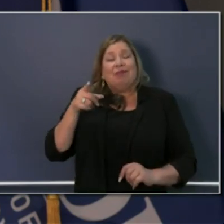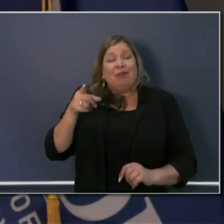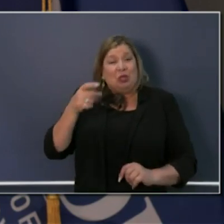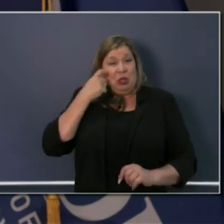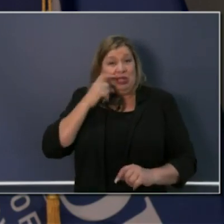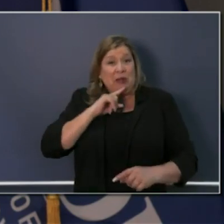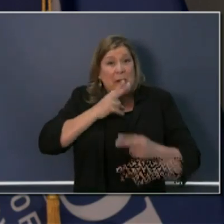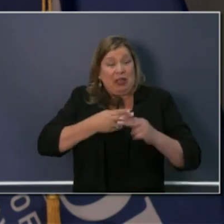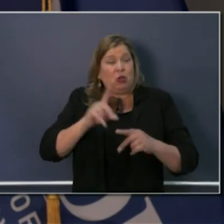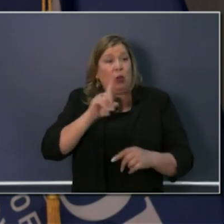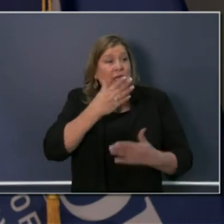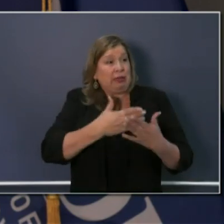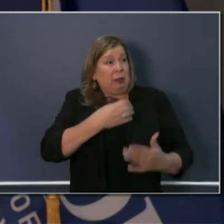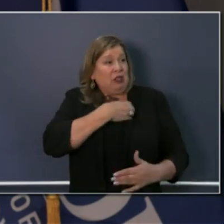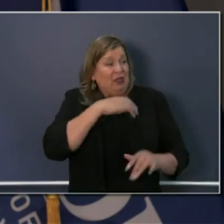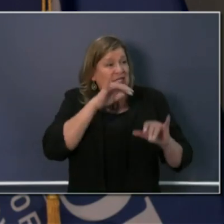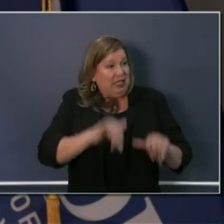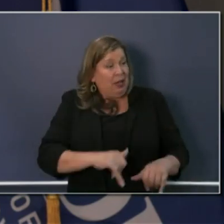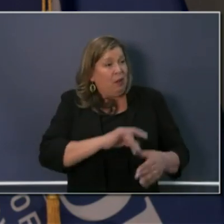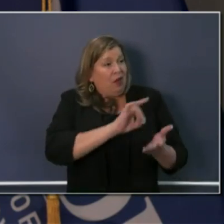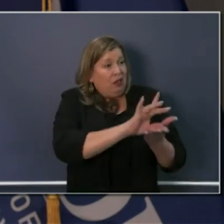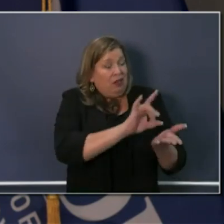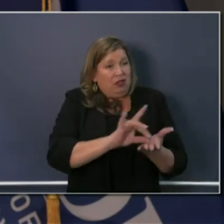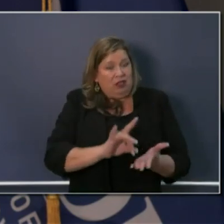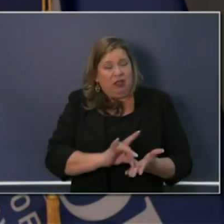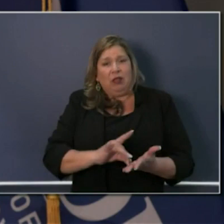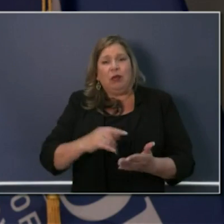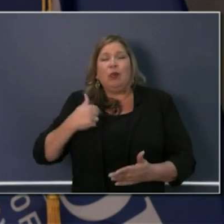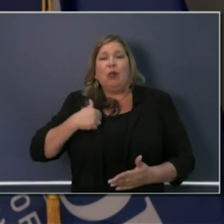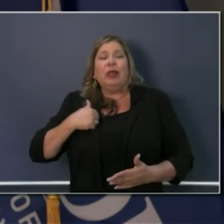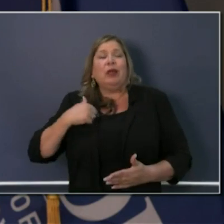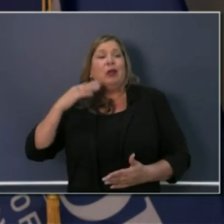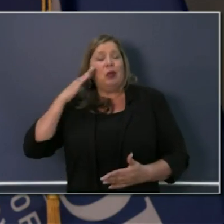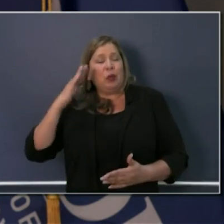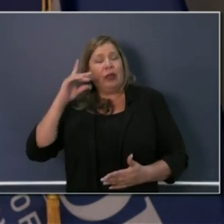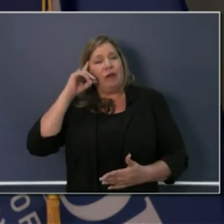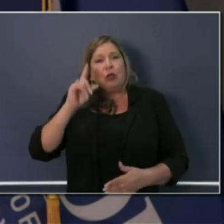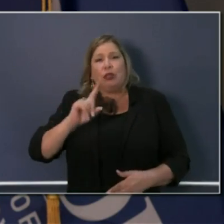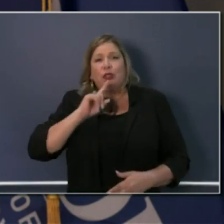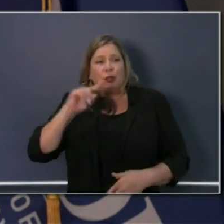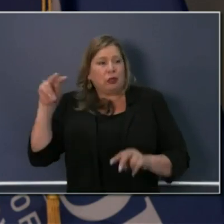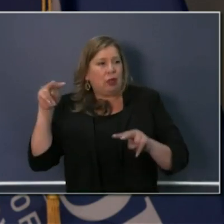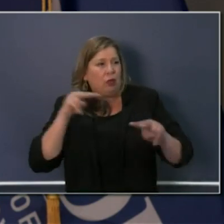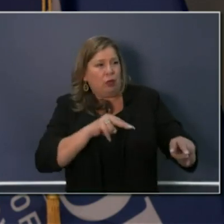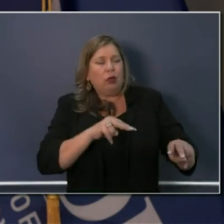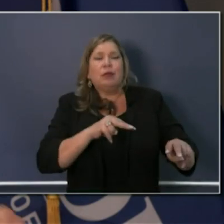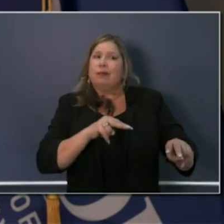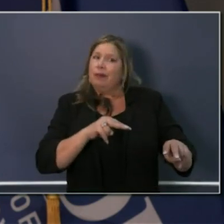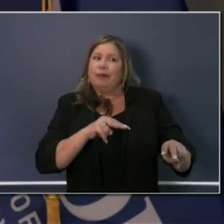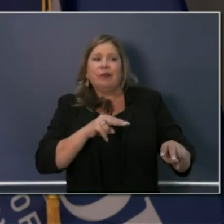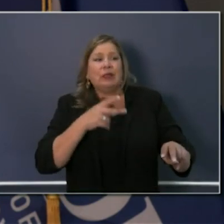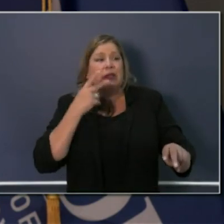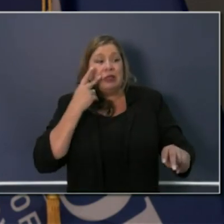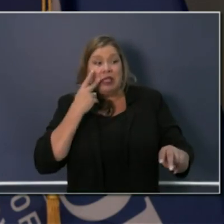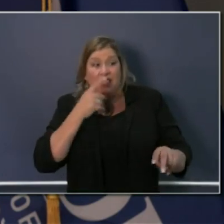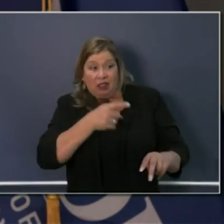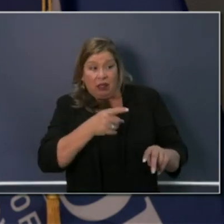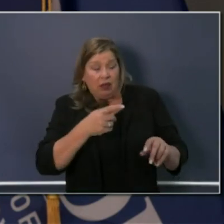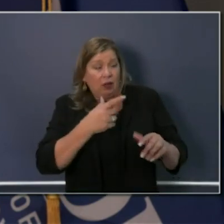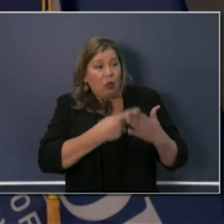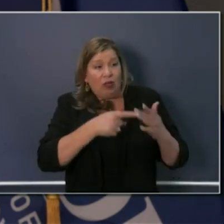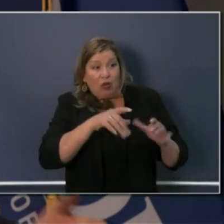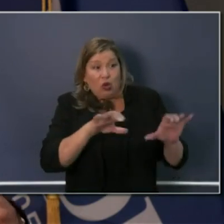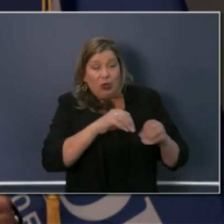to in the answer of that last question. So absolutely, unequivocally looking in real time to see how this is manifesting in